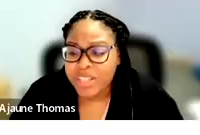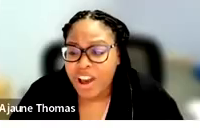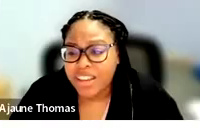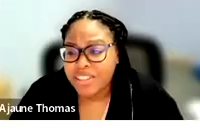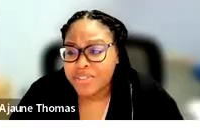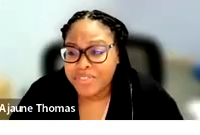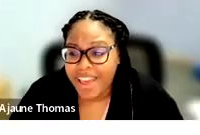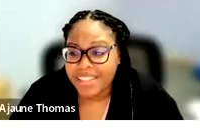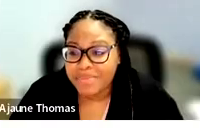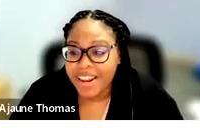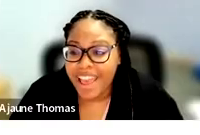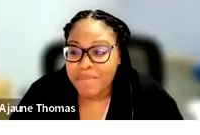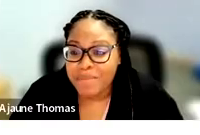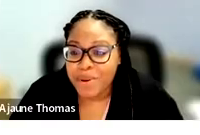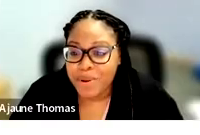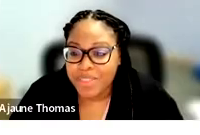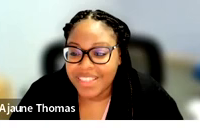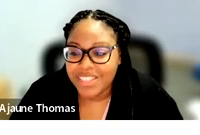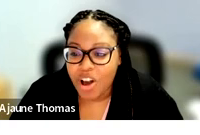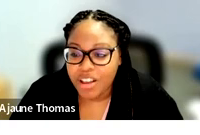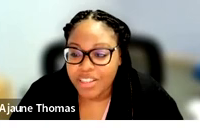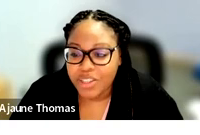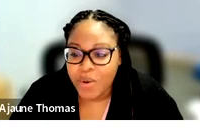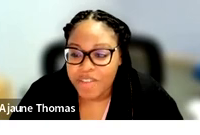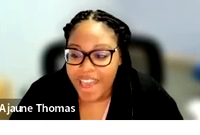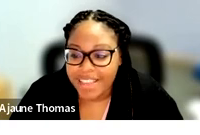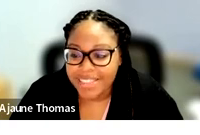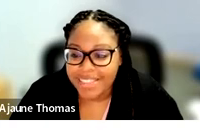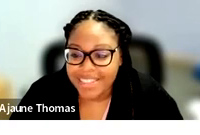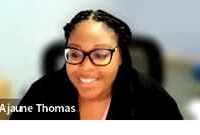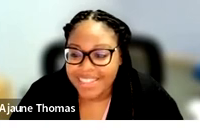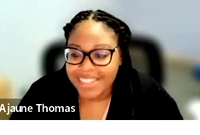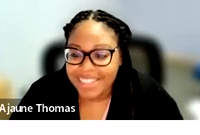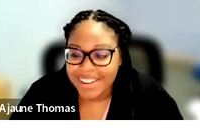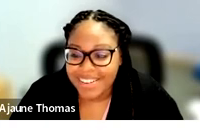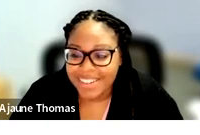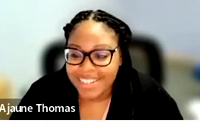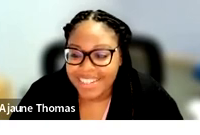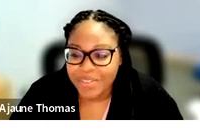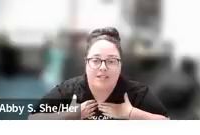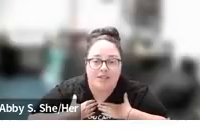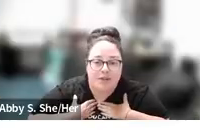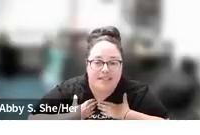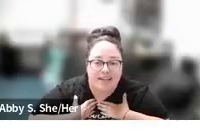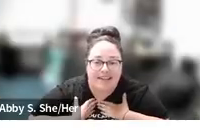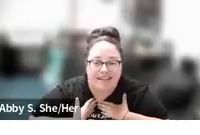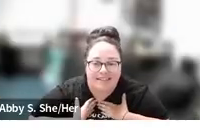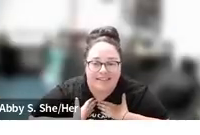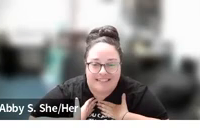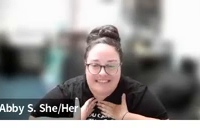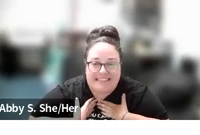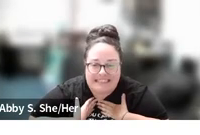Lisa, are we talking too fast? Me and Abby both talk so fast. Sorry. I'm sorry. We will slow down